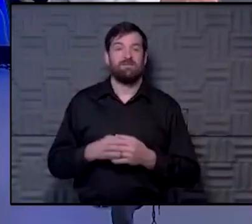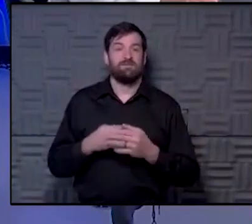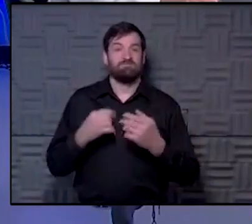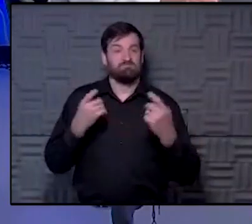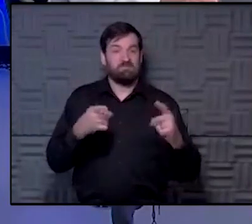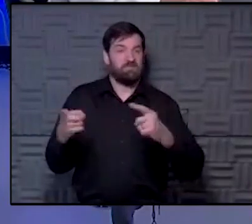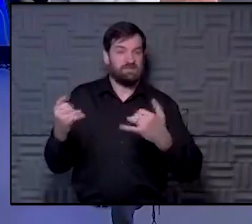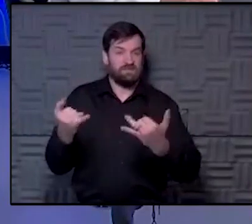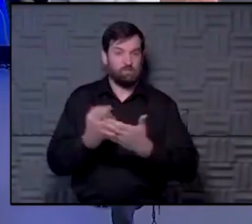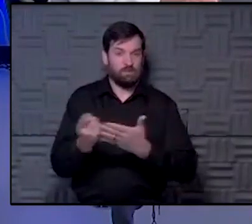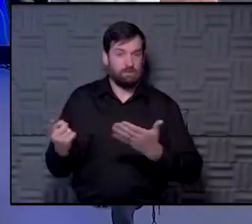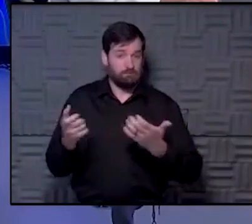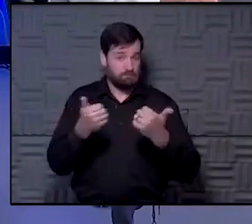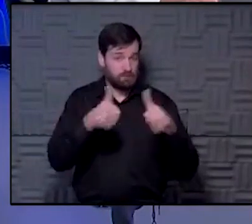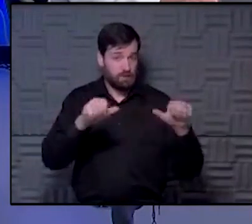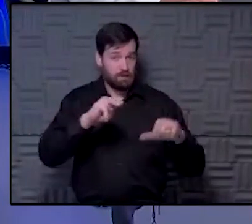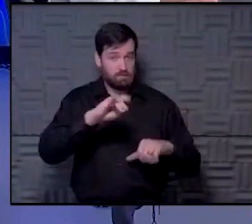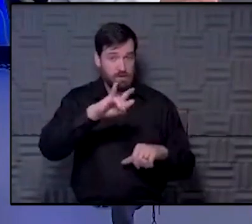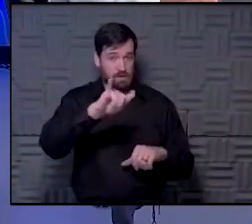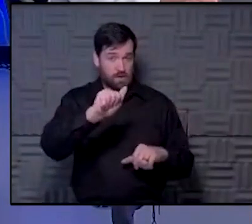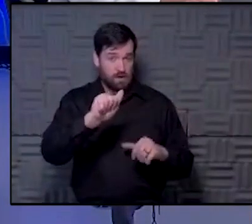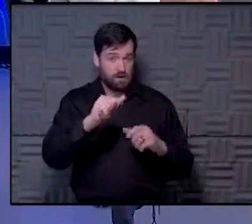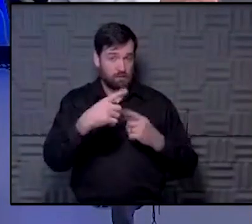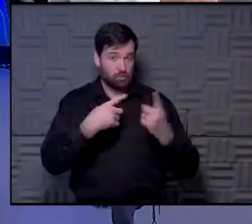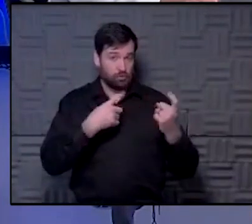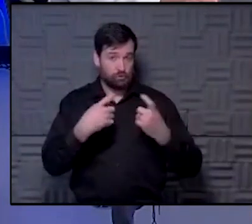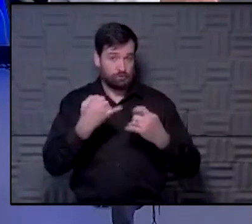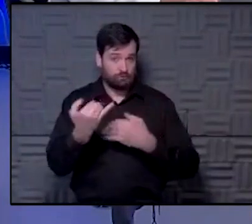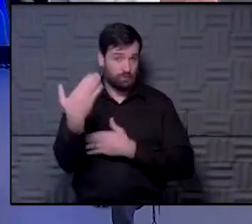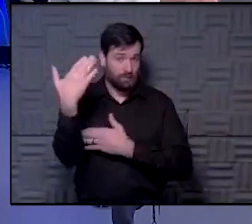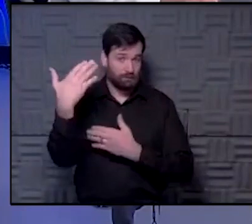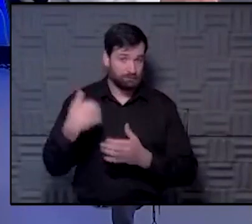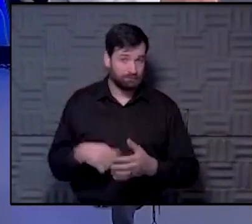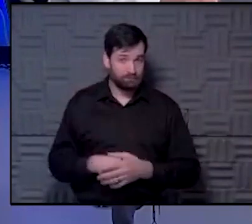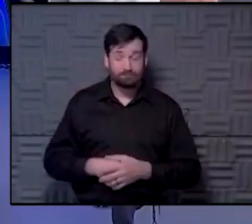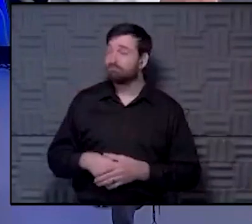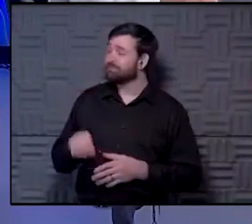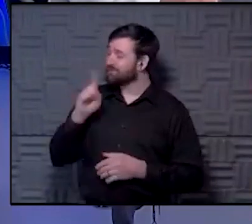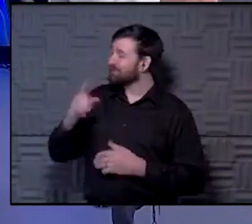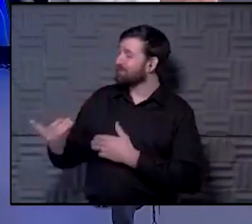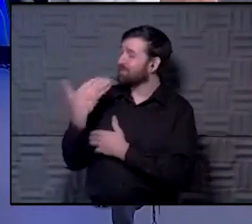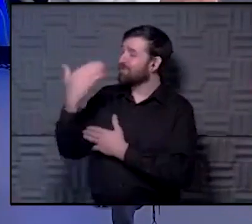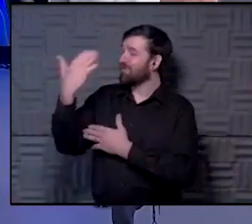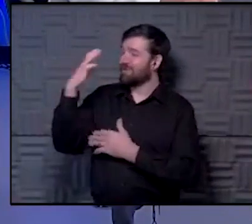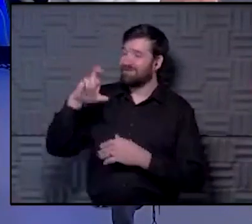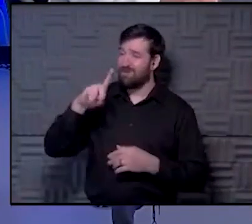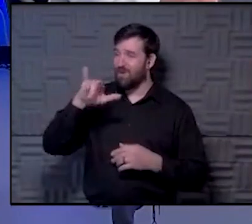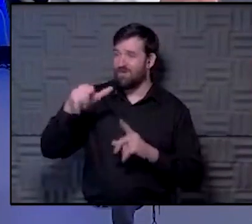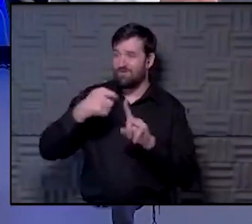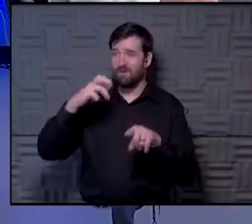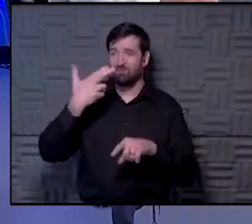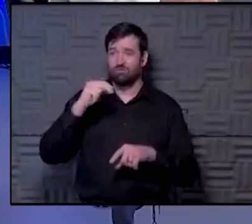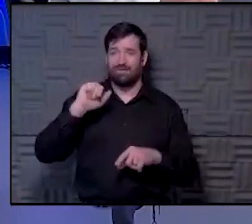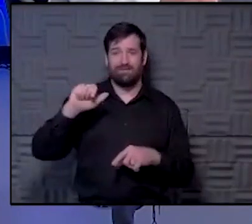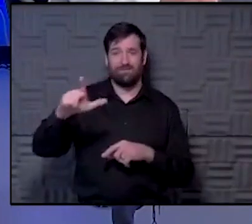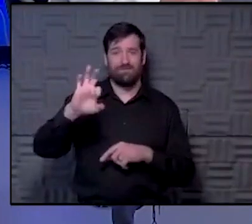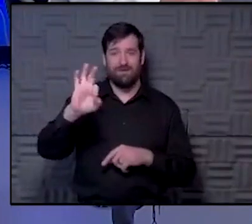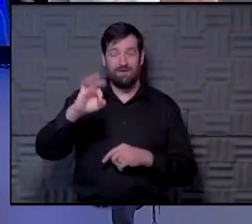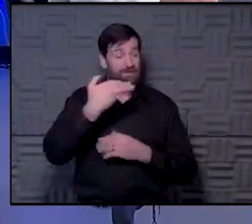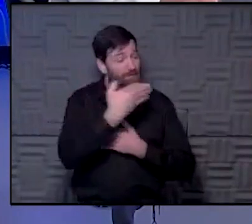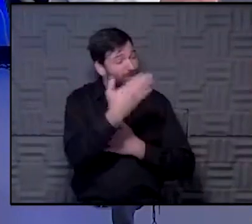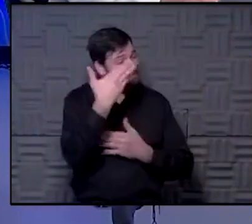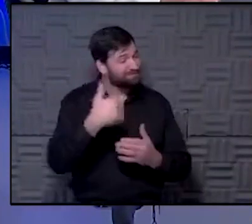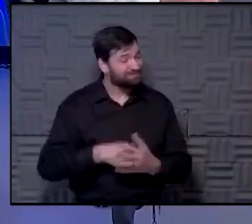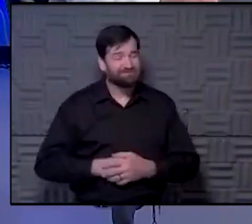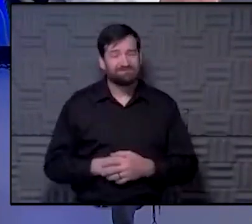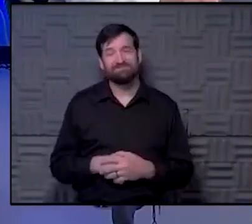week. Are there any reporter questions on the line this morning? Sure. Good morning, Cody Holyoke with Channel 9. Morning, Cody.